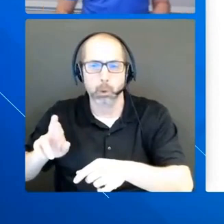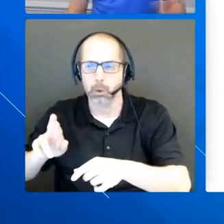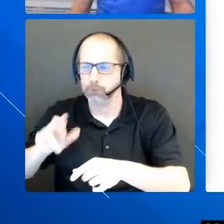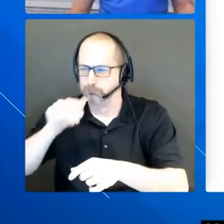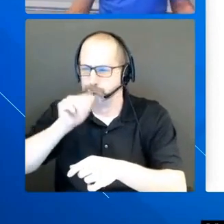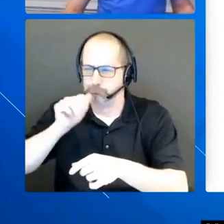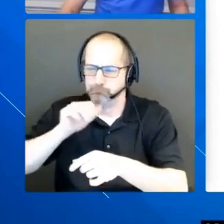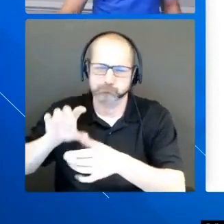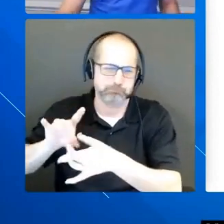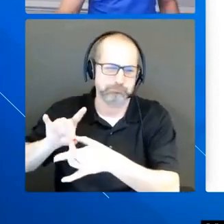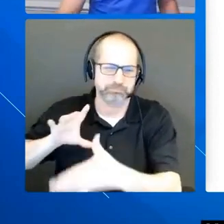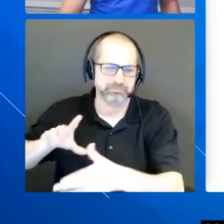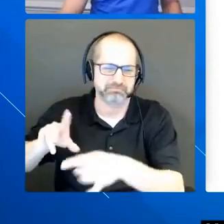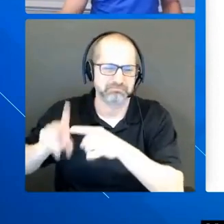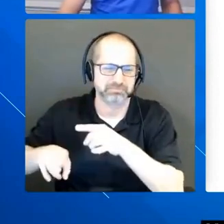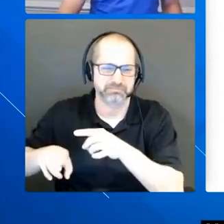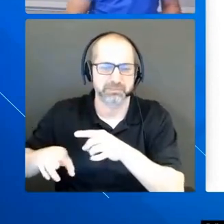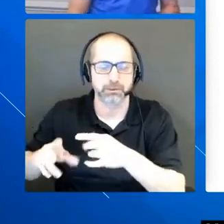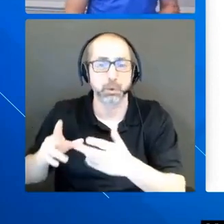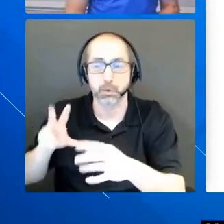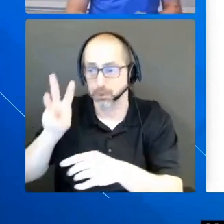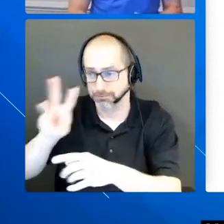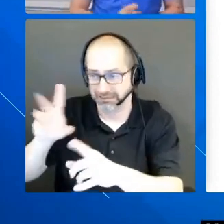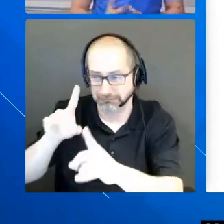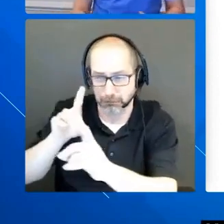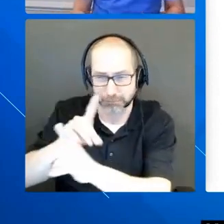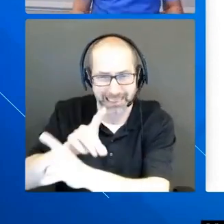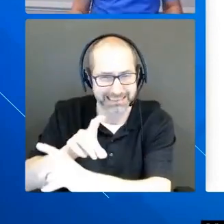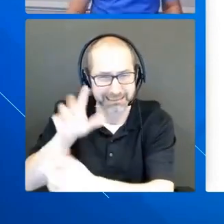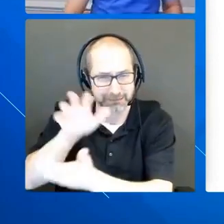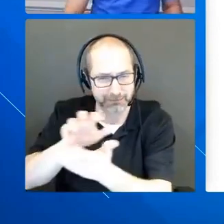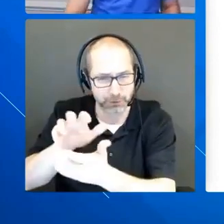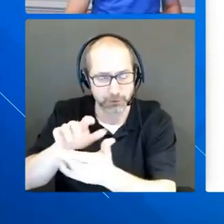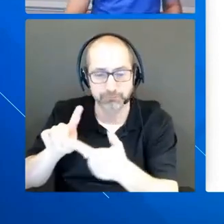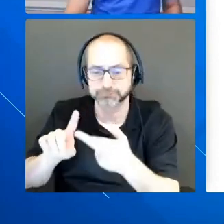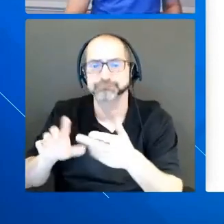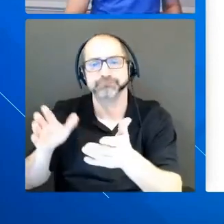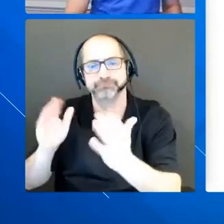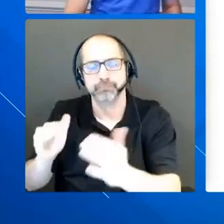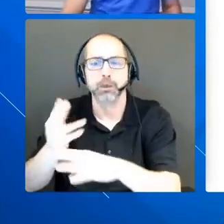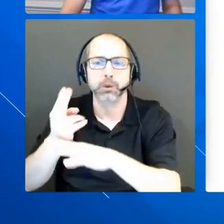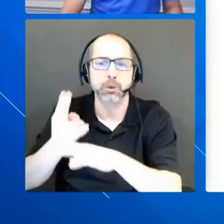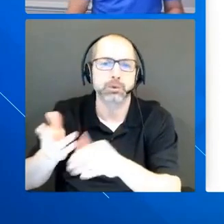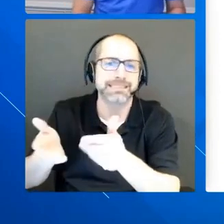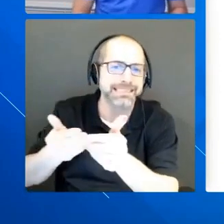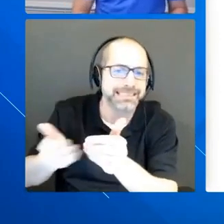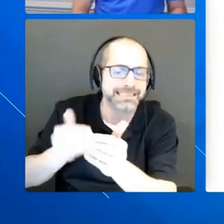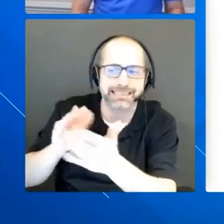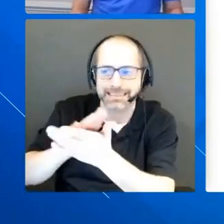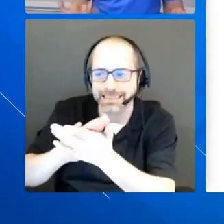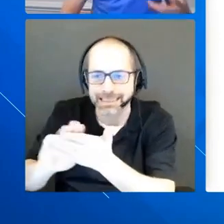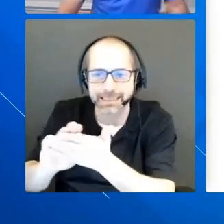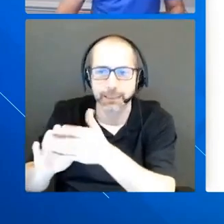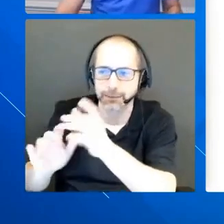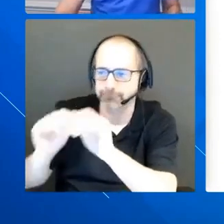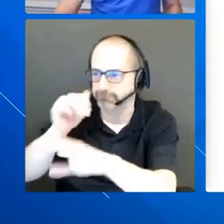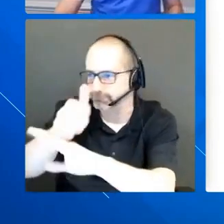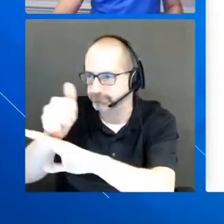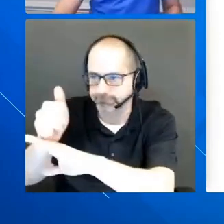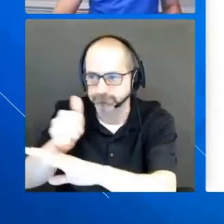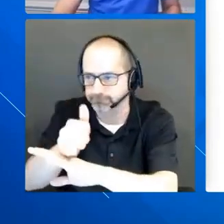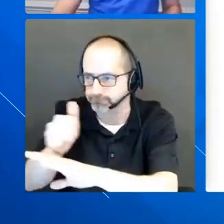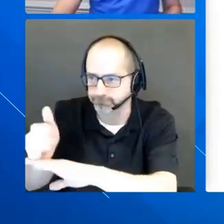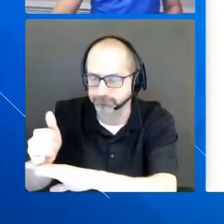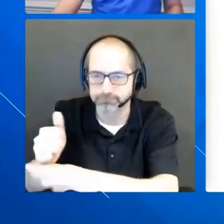So complex websites confuse or overwhelm me. Use simple, easy to use navigation and layouts. Overpowering use of color distracts